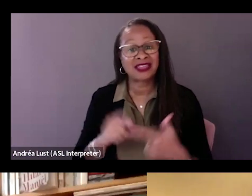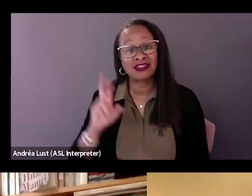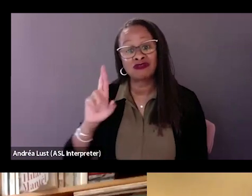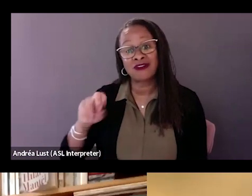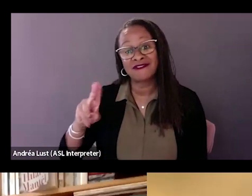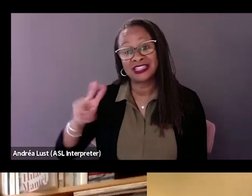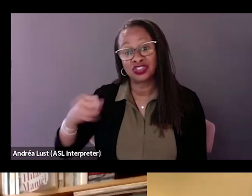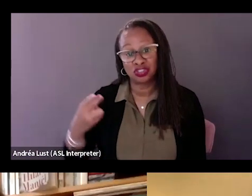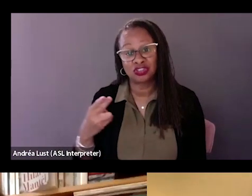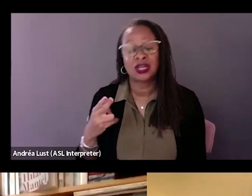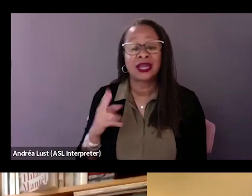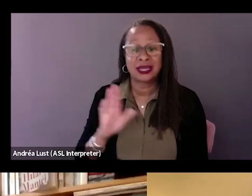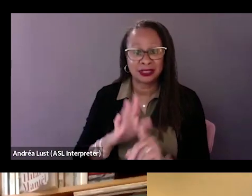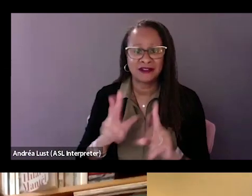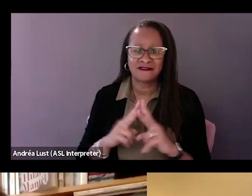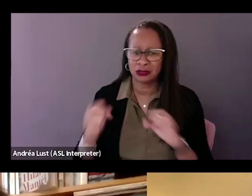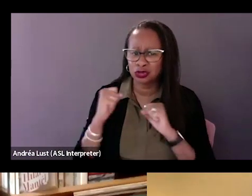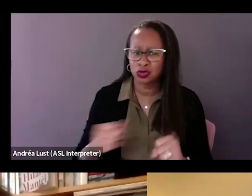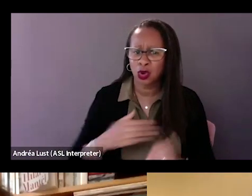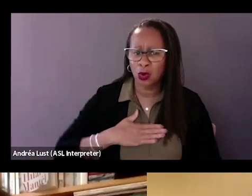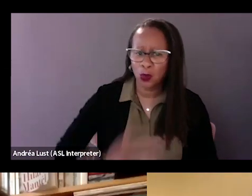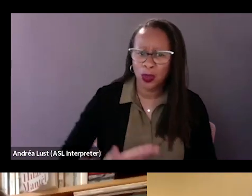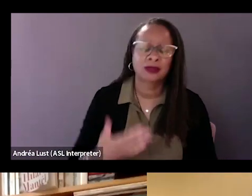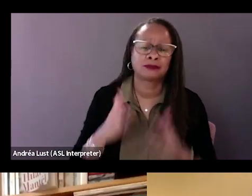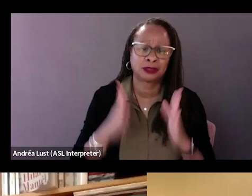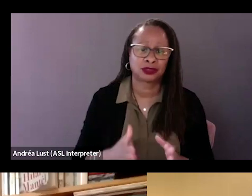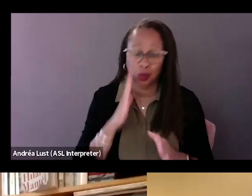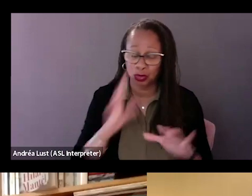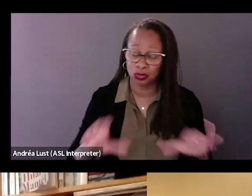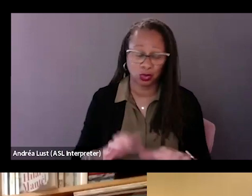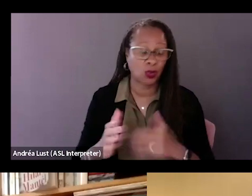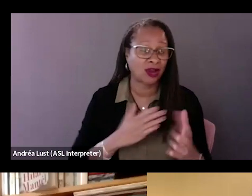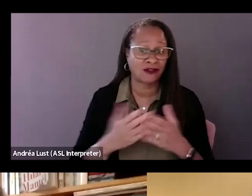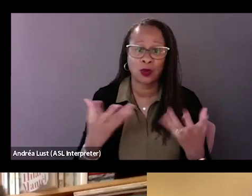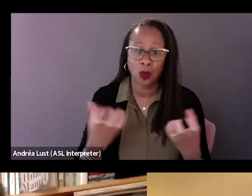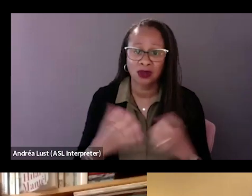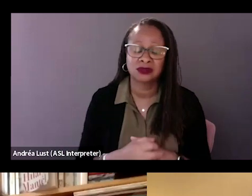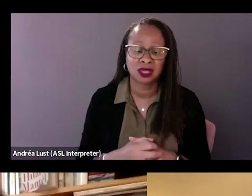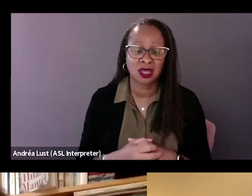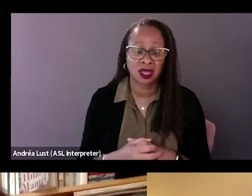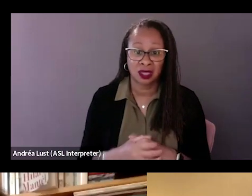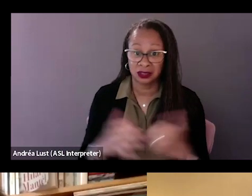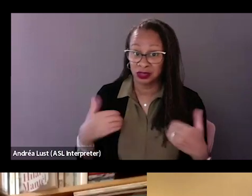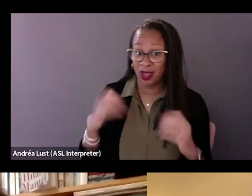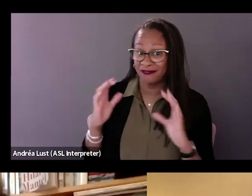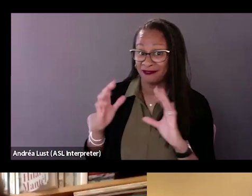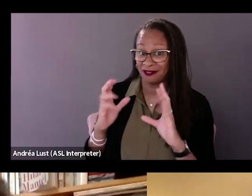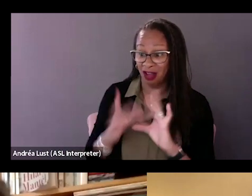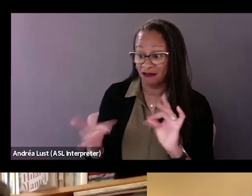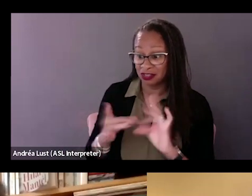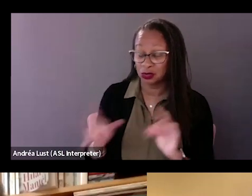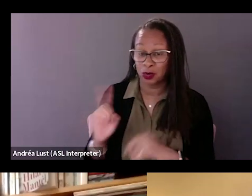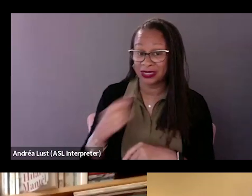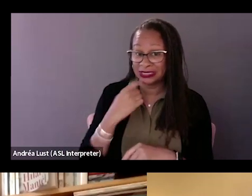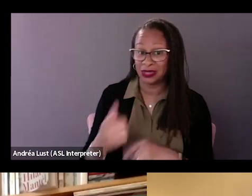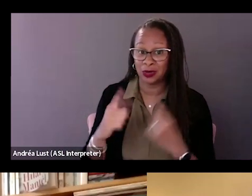he's clearly a very strong-willed person. He's going to do what he wants. Does he also, did you have conversations where he would tell you how he